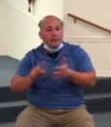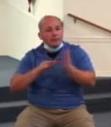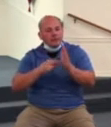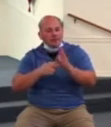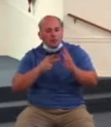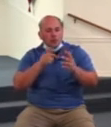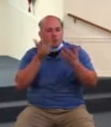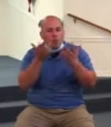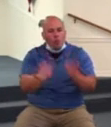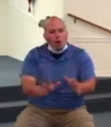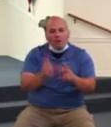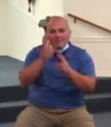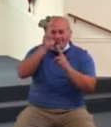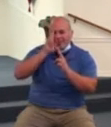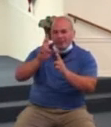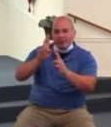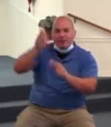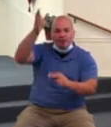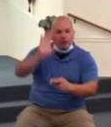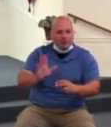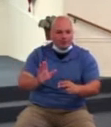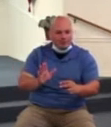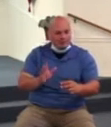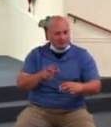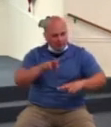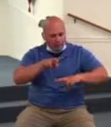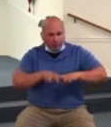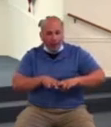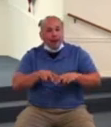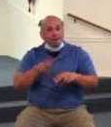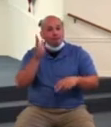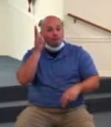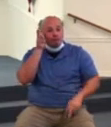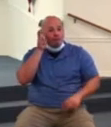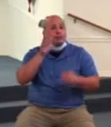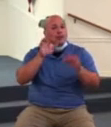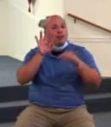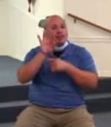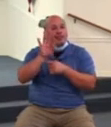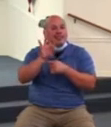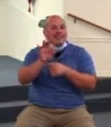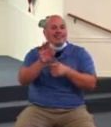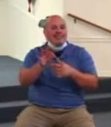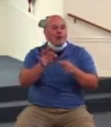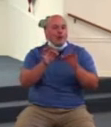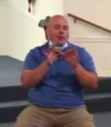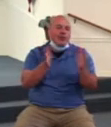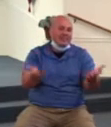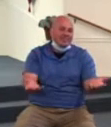will. Faith requires humility before God.